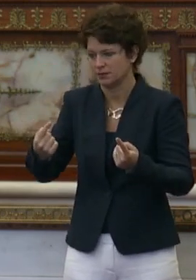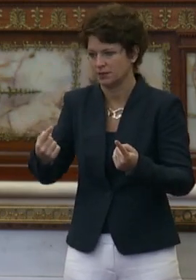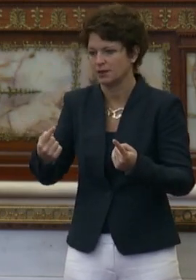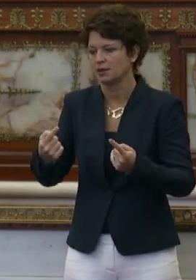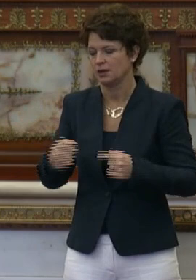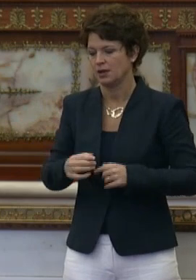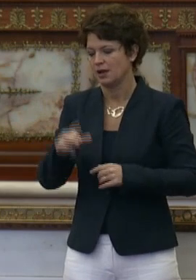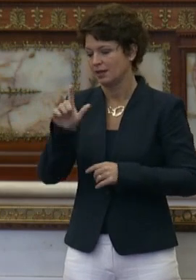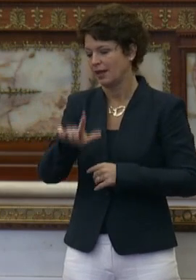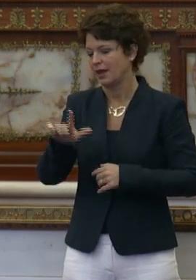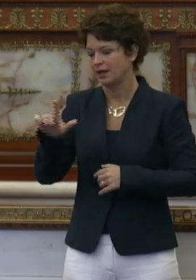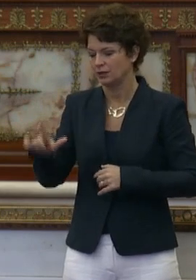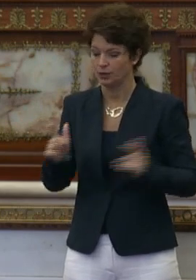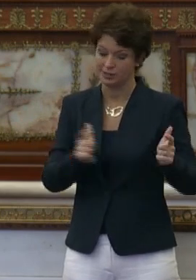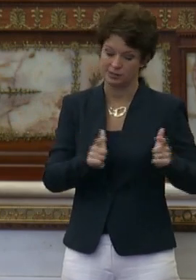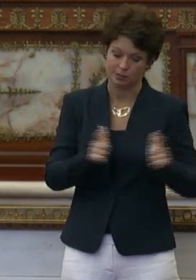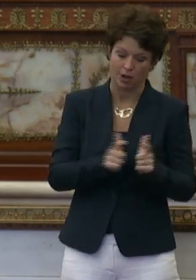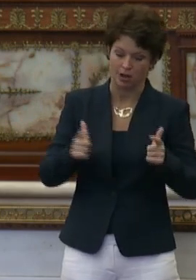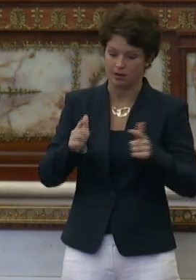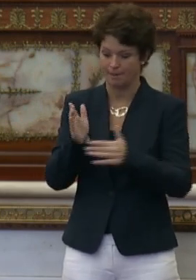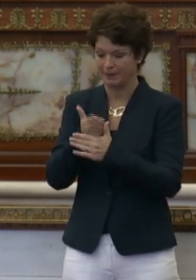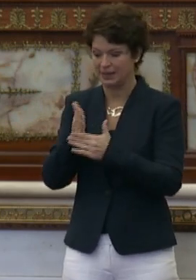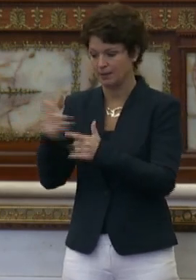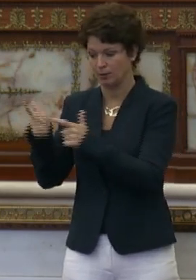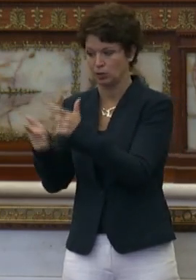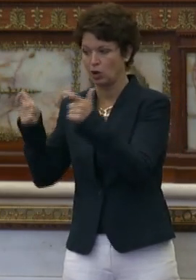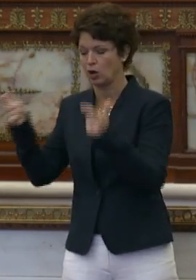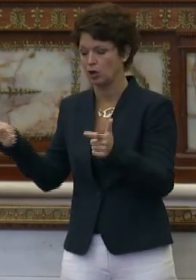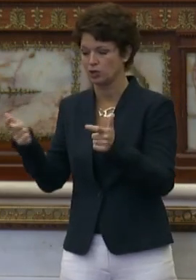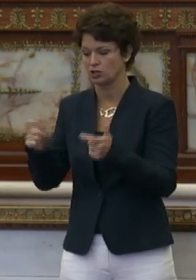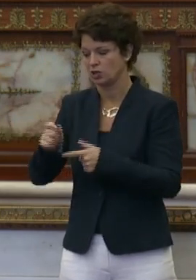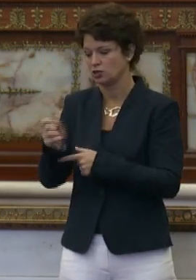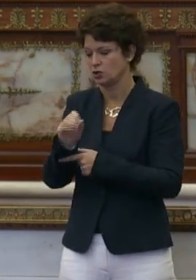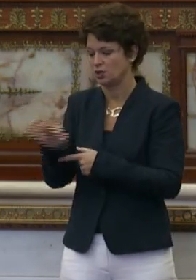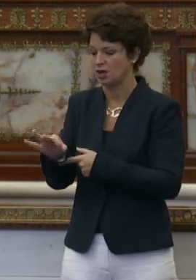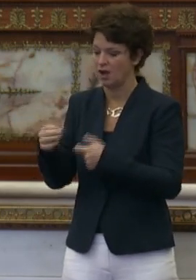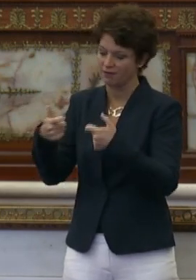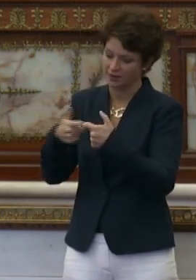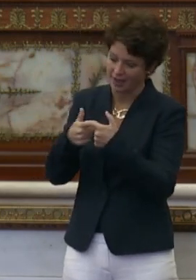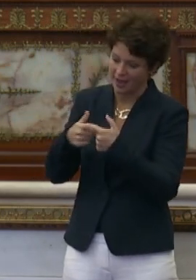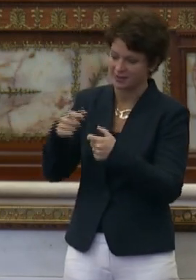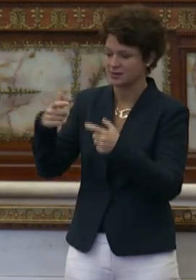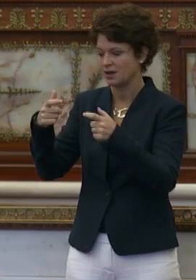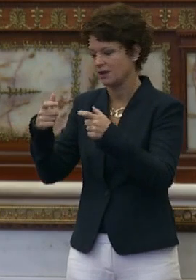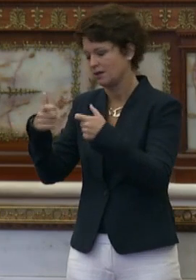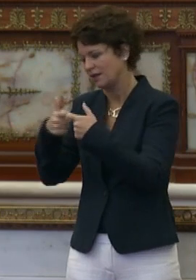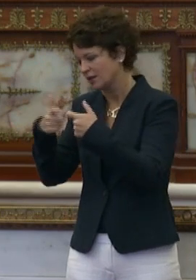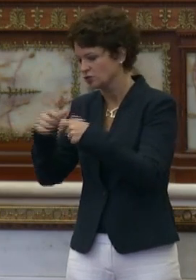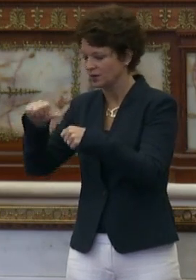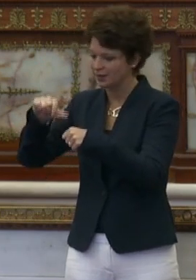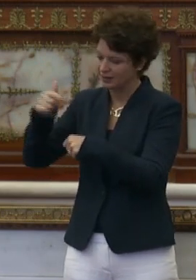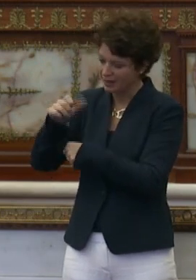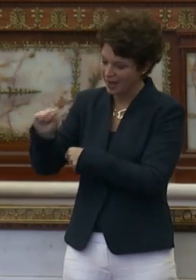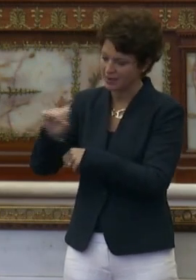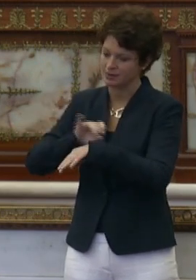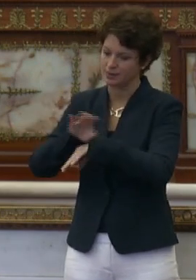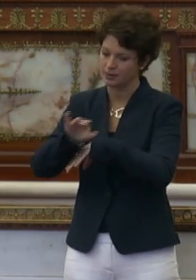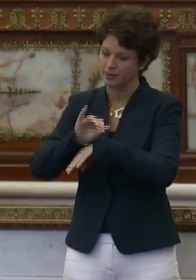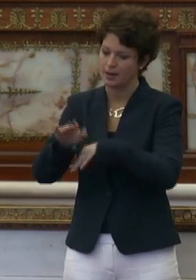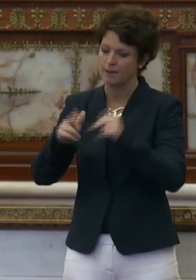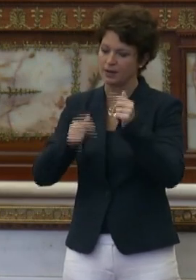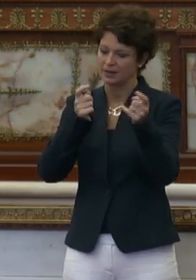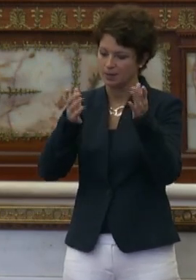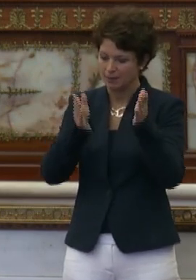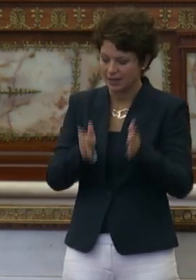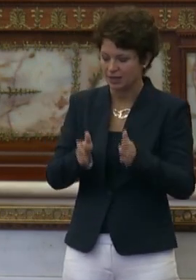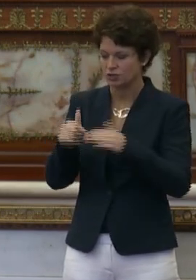well. Landlords, small, medium, and large, just shutting off utilities, showing up at the property, sending building managers,